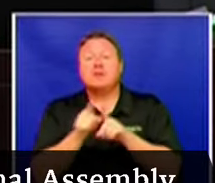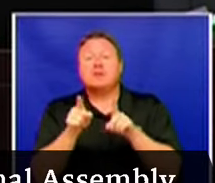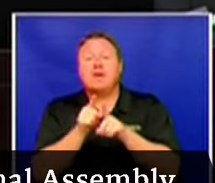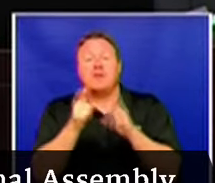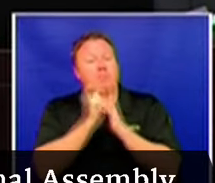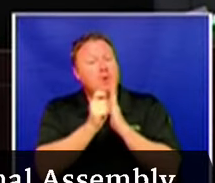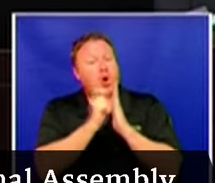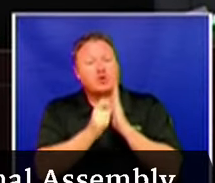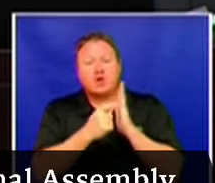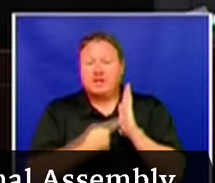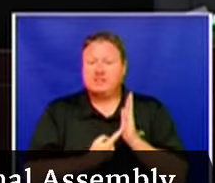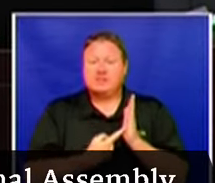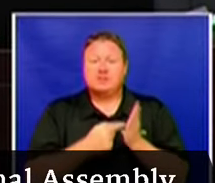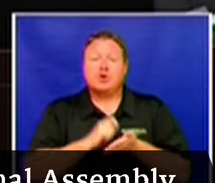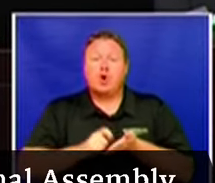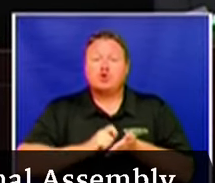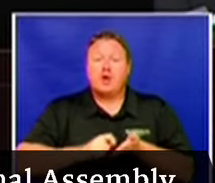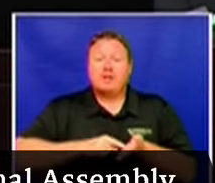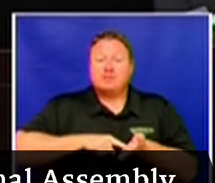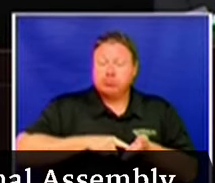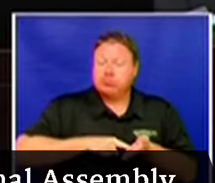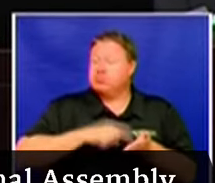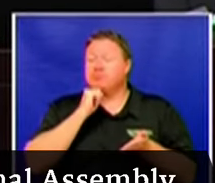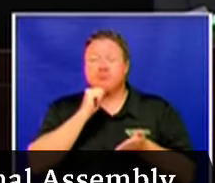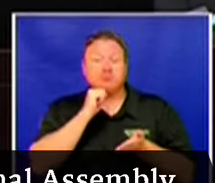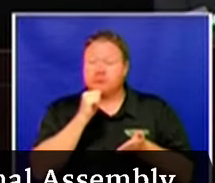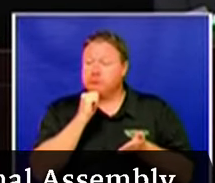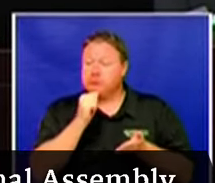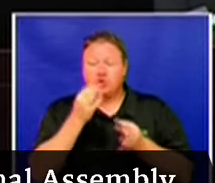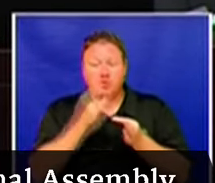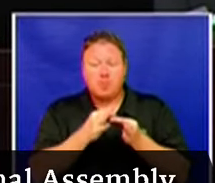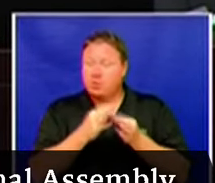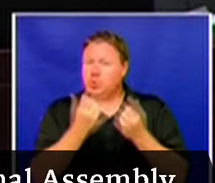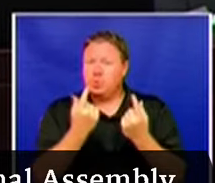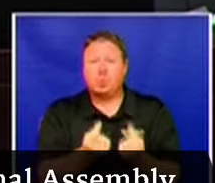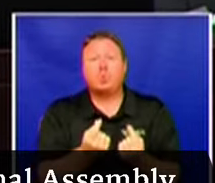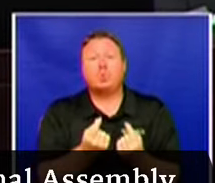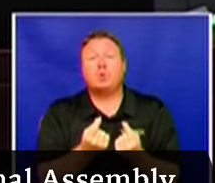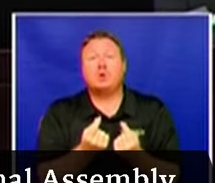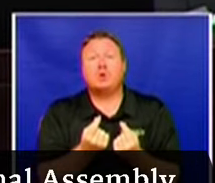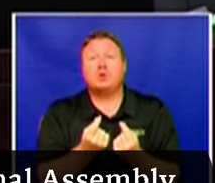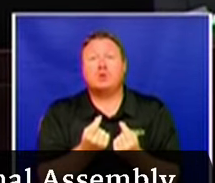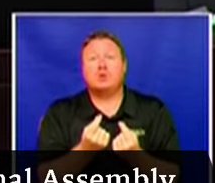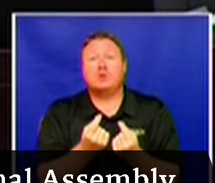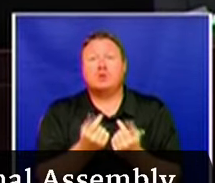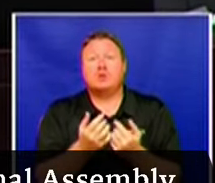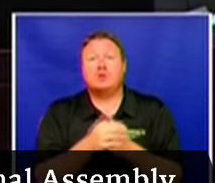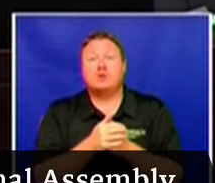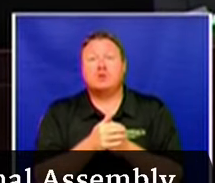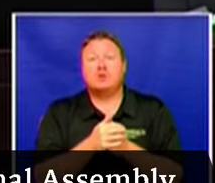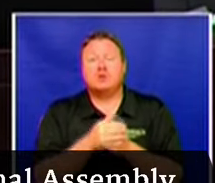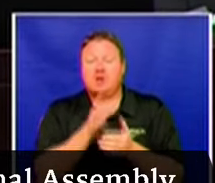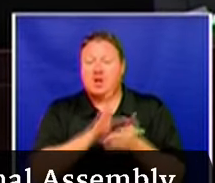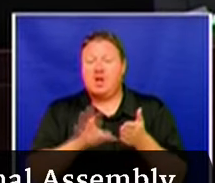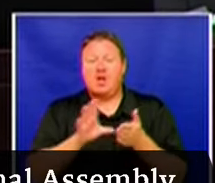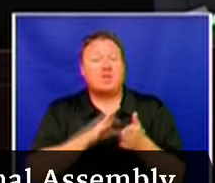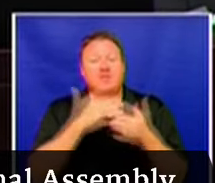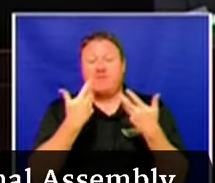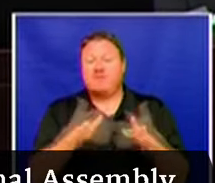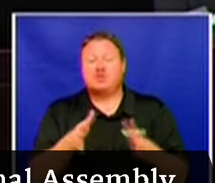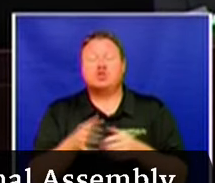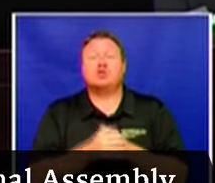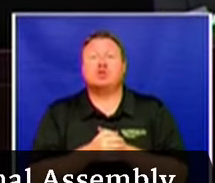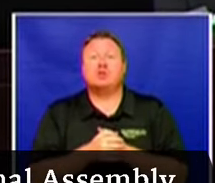contracts that were not supposed to have been entered into have been cancelled. And I